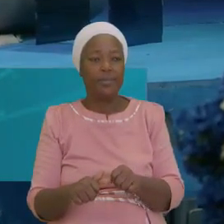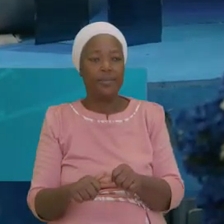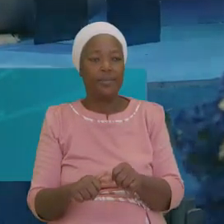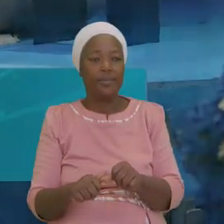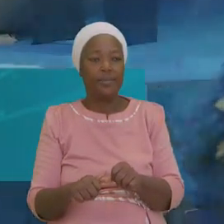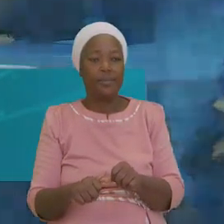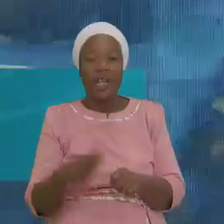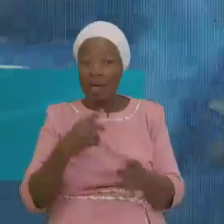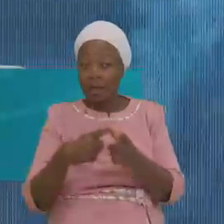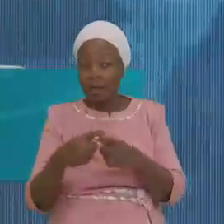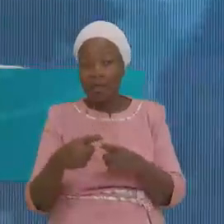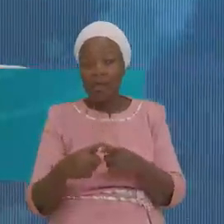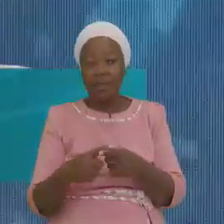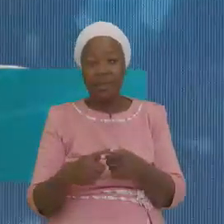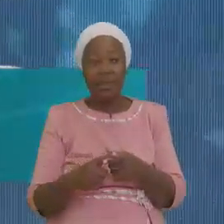And then he tells us in